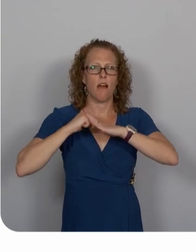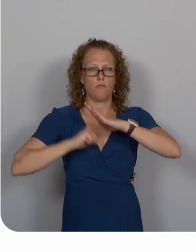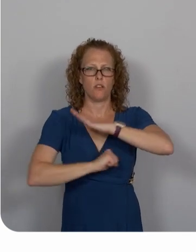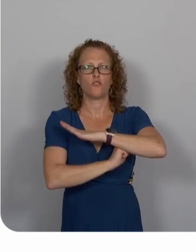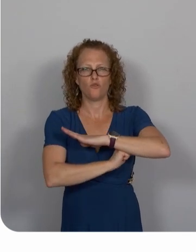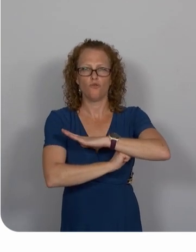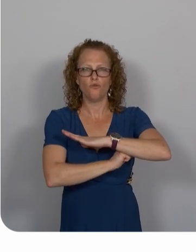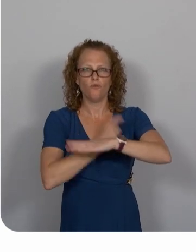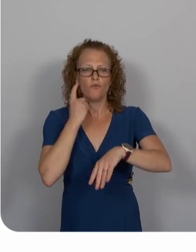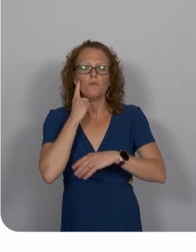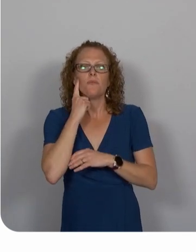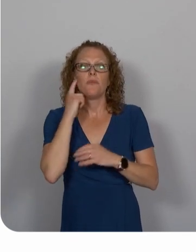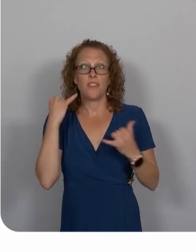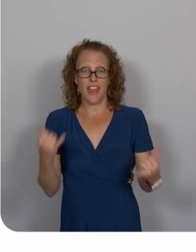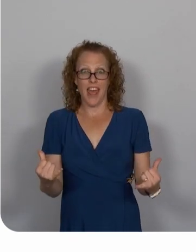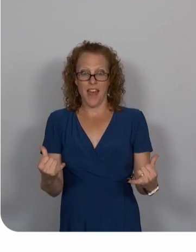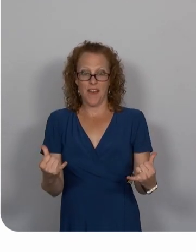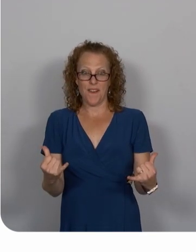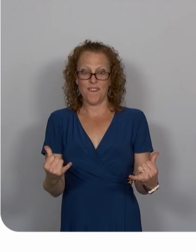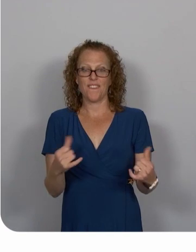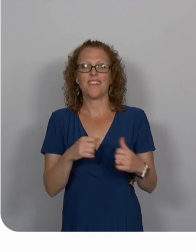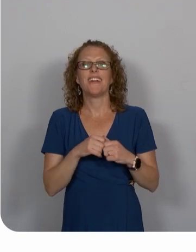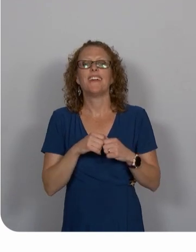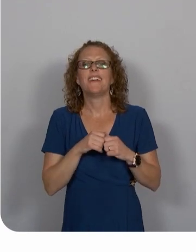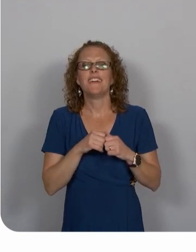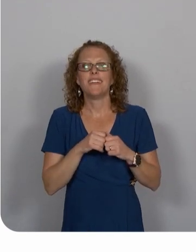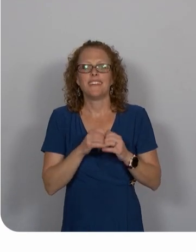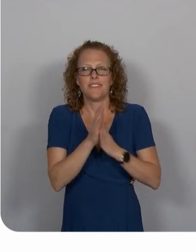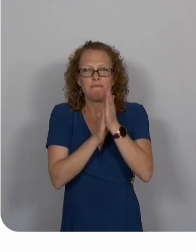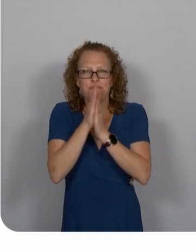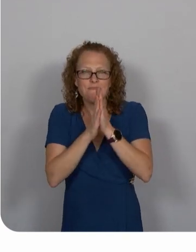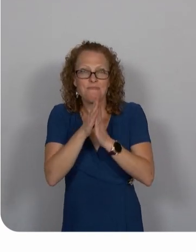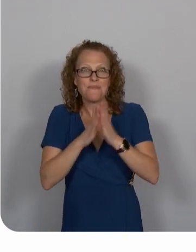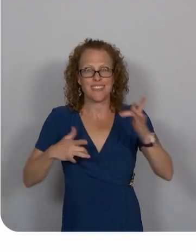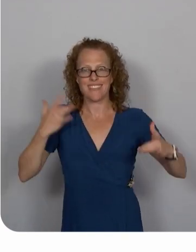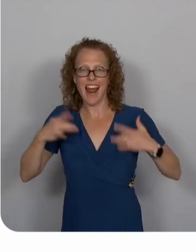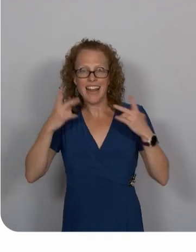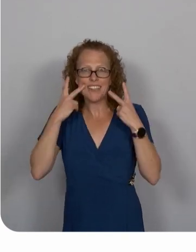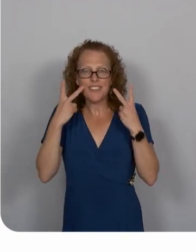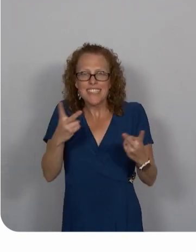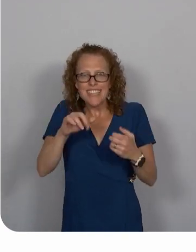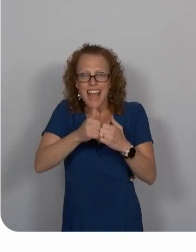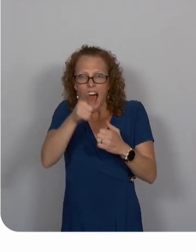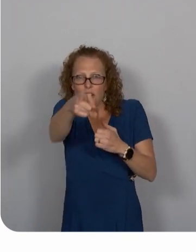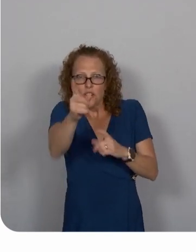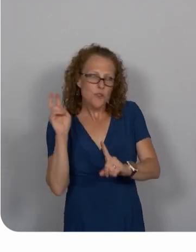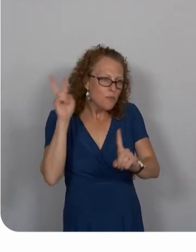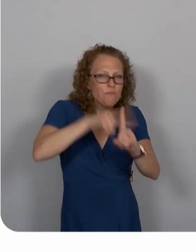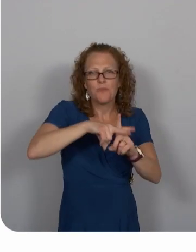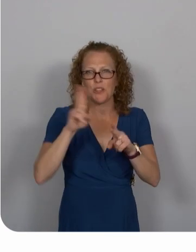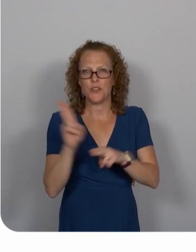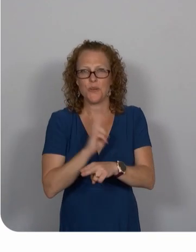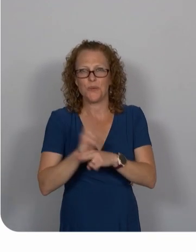on behalf of the whole team, we can't wait to see what you all do with this. Thank you.